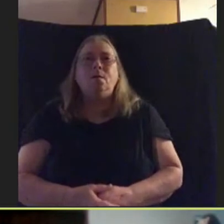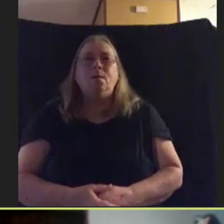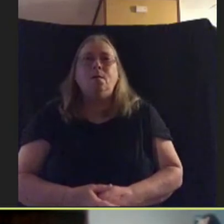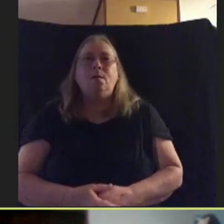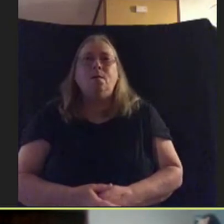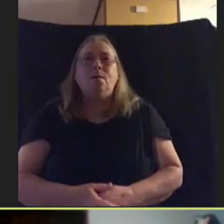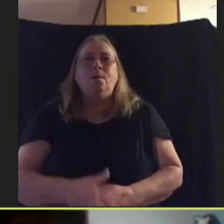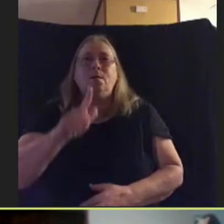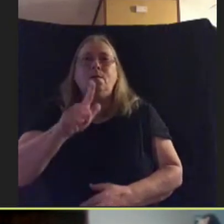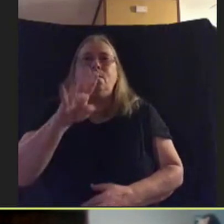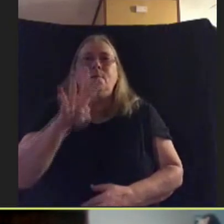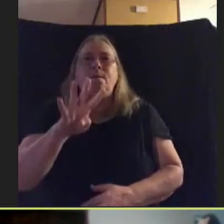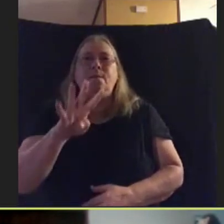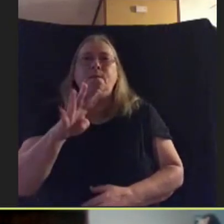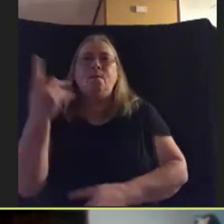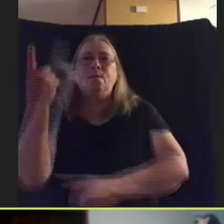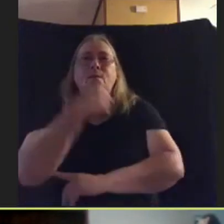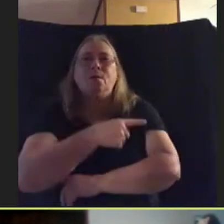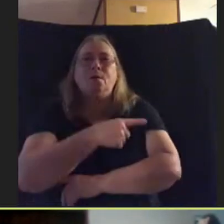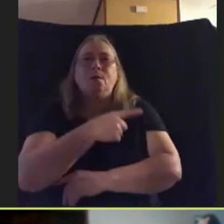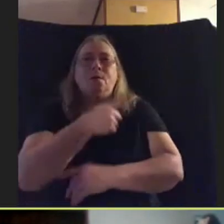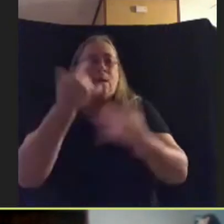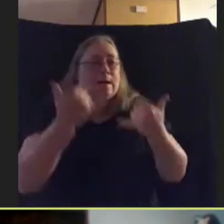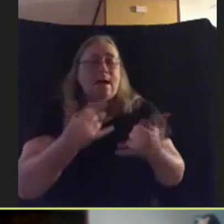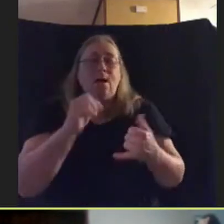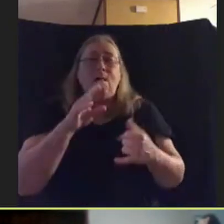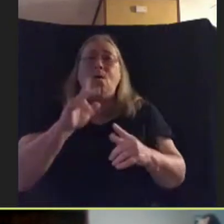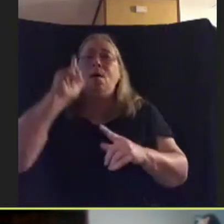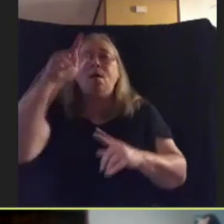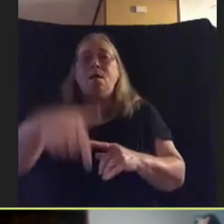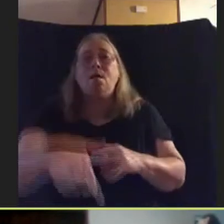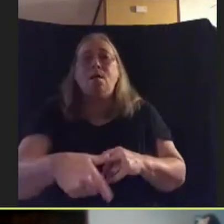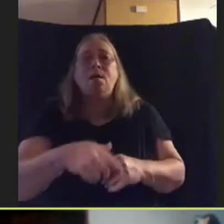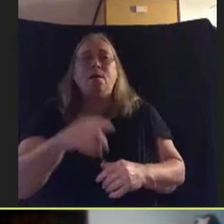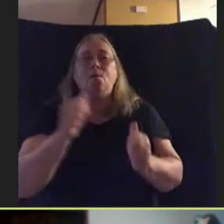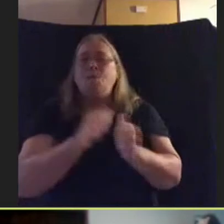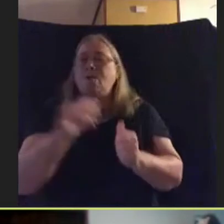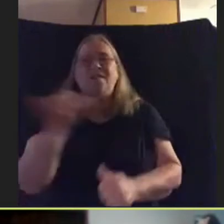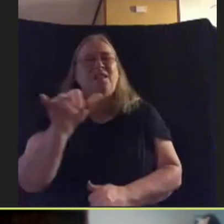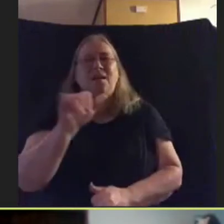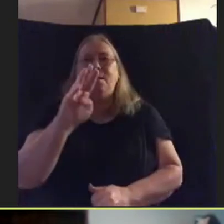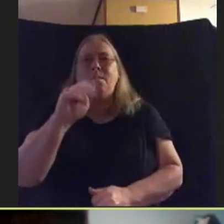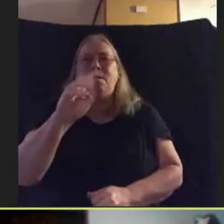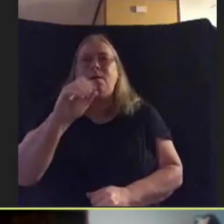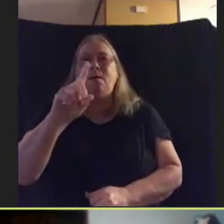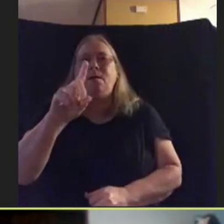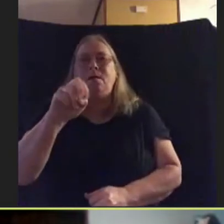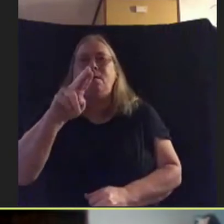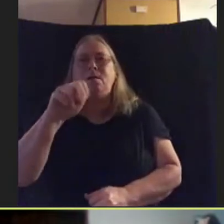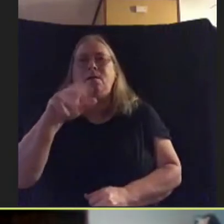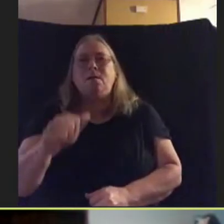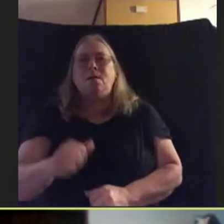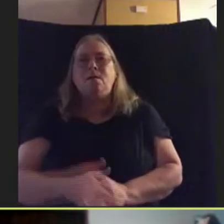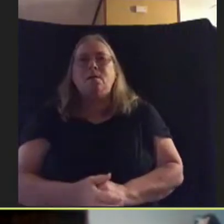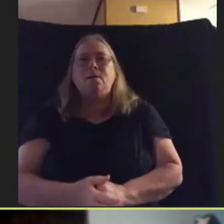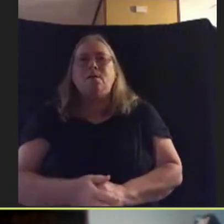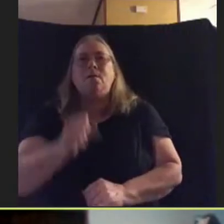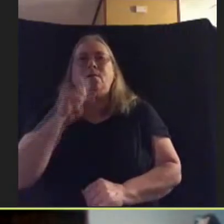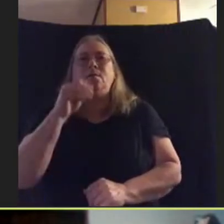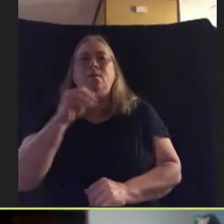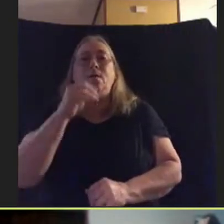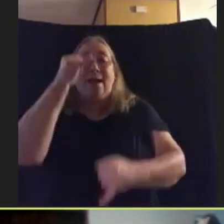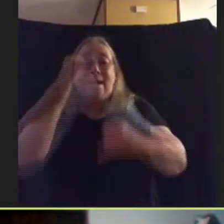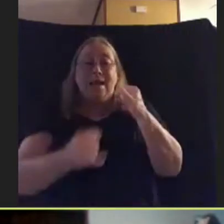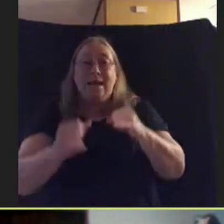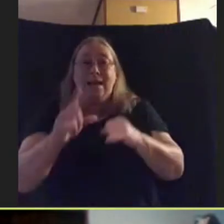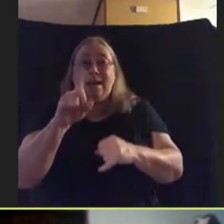21 days from now or later. And the same with the Moderna, except it's 28 days. And so there's not an end date to that. It's